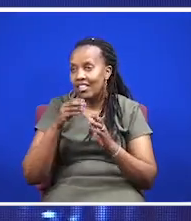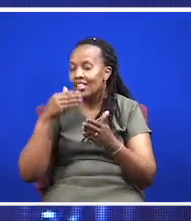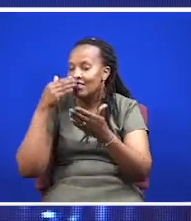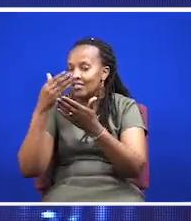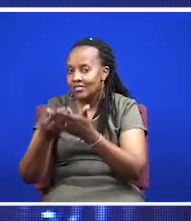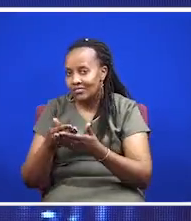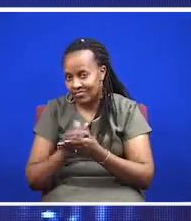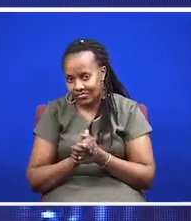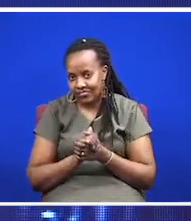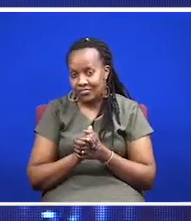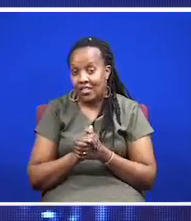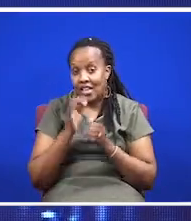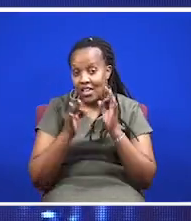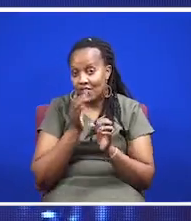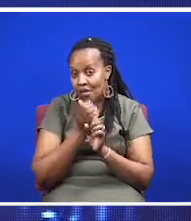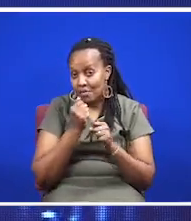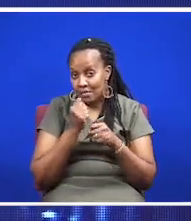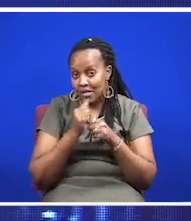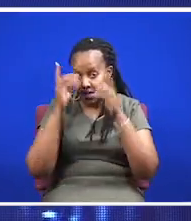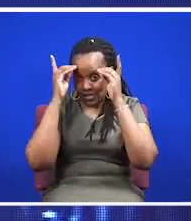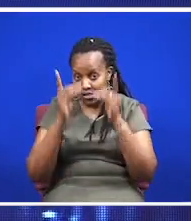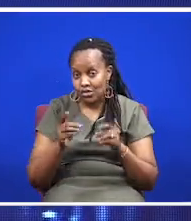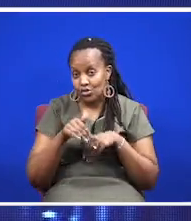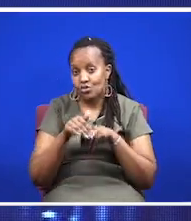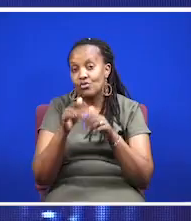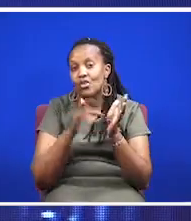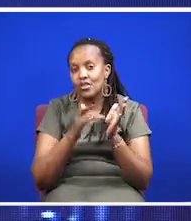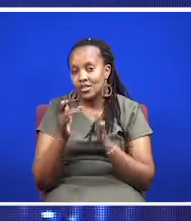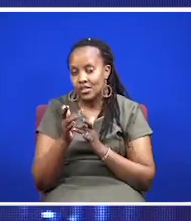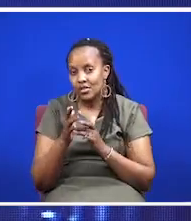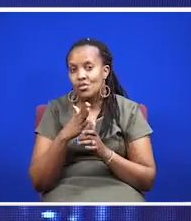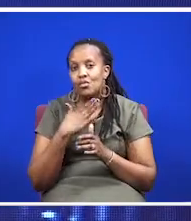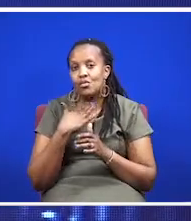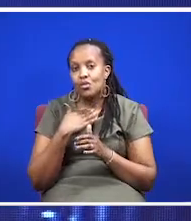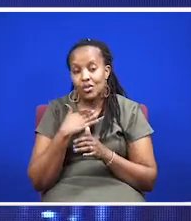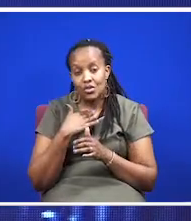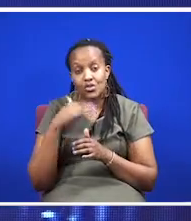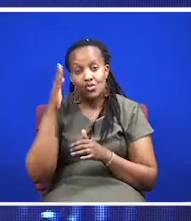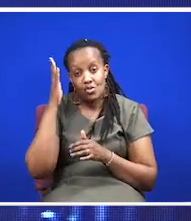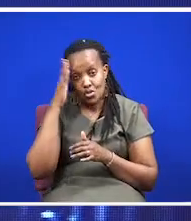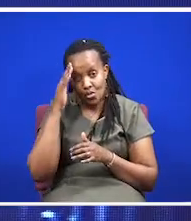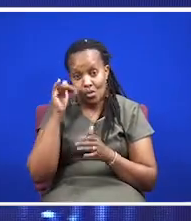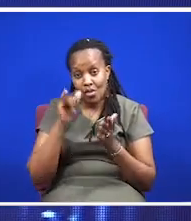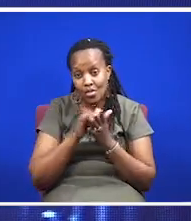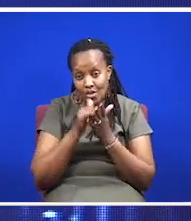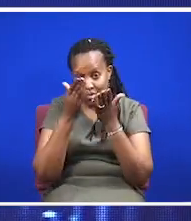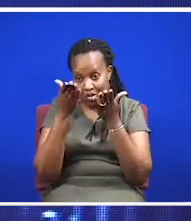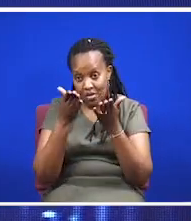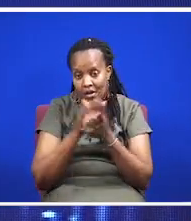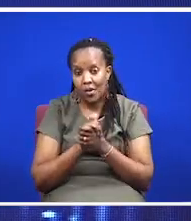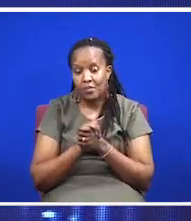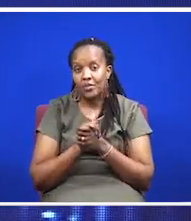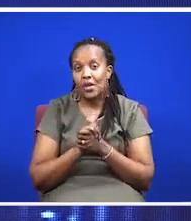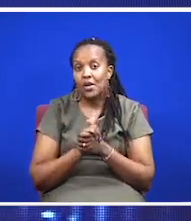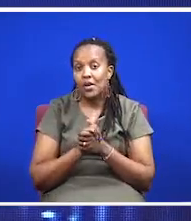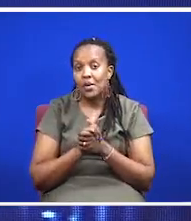If you have made a decision to follow Jesus as your Lord and Savior today, we would like to know that you're out there. Please contact